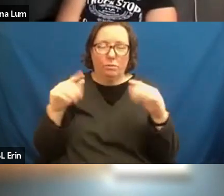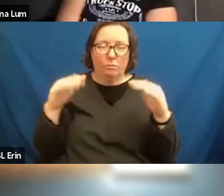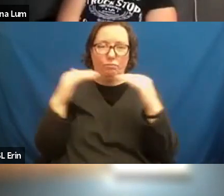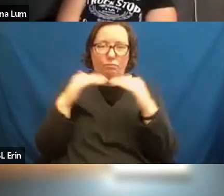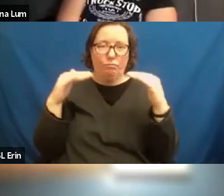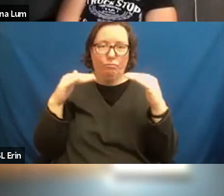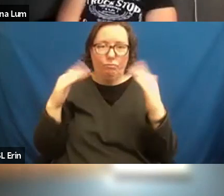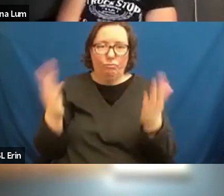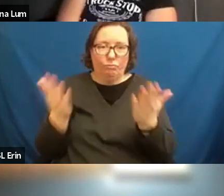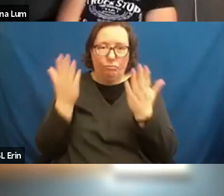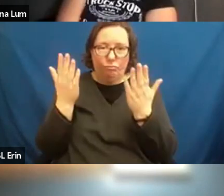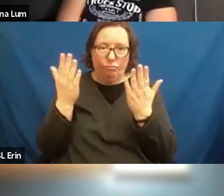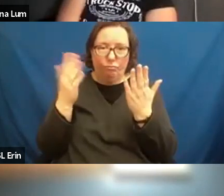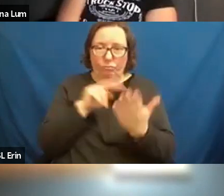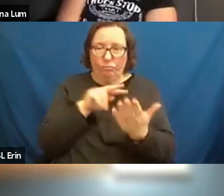That's my recollection.